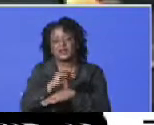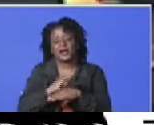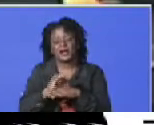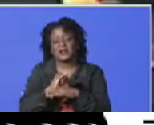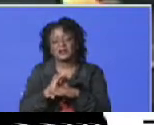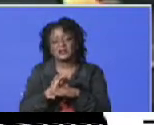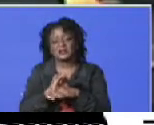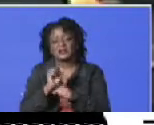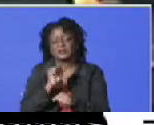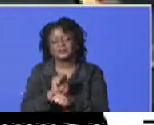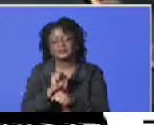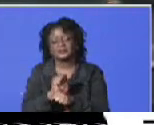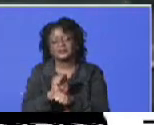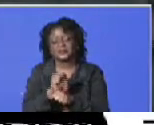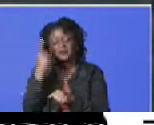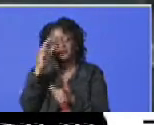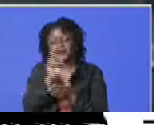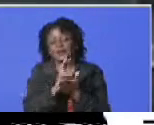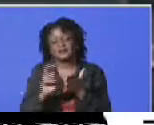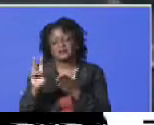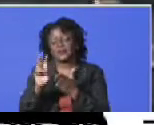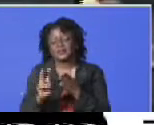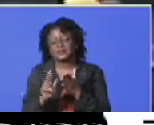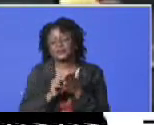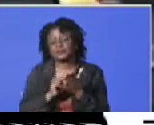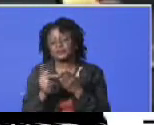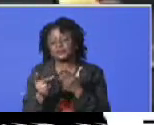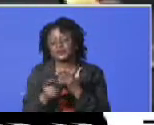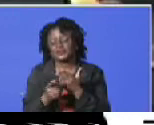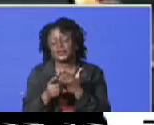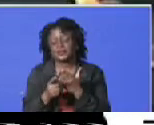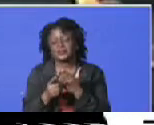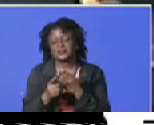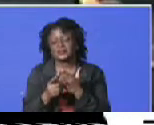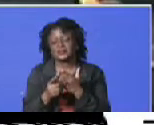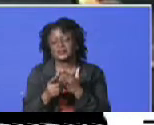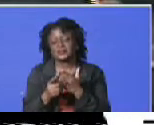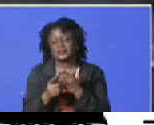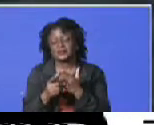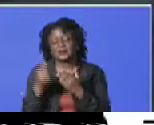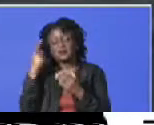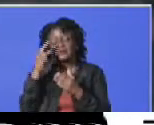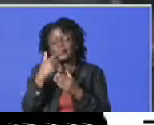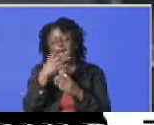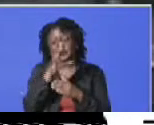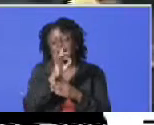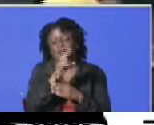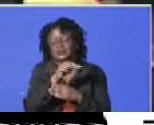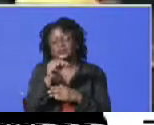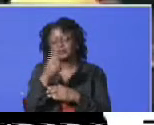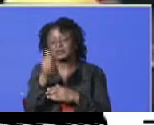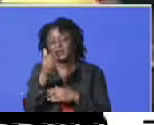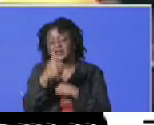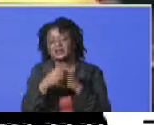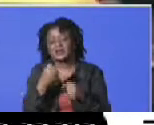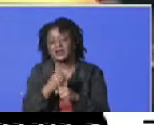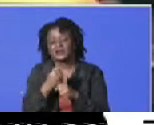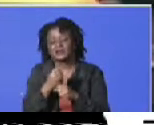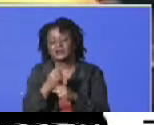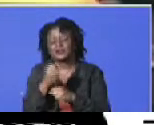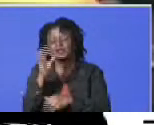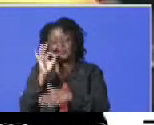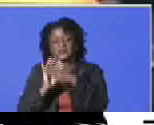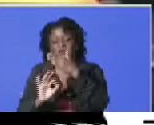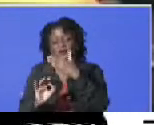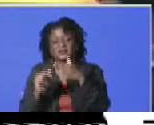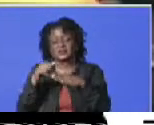for investment projects, or CCLIP, facility over 8 to 10 years that was foreshadowed in last year's